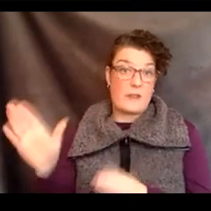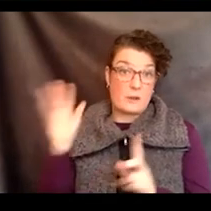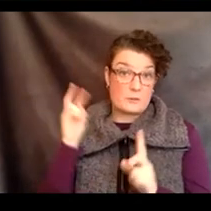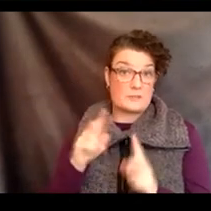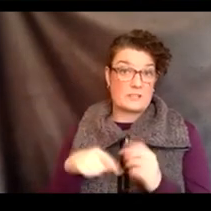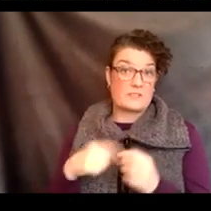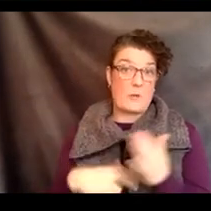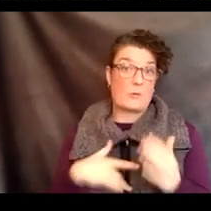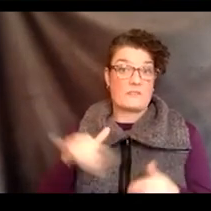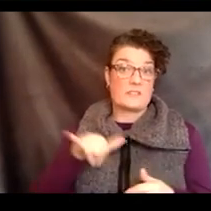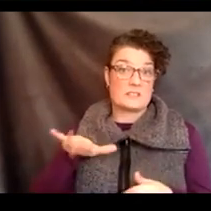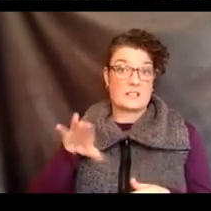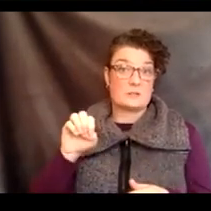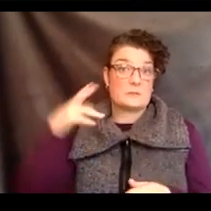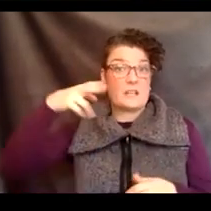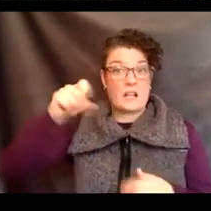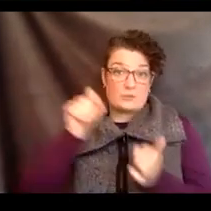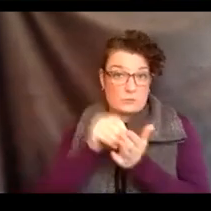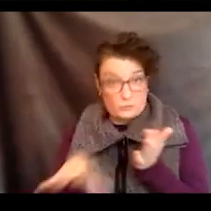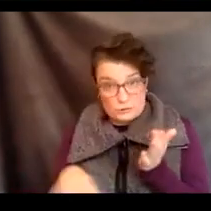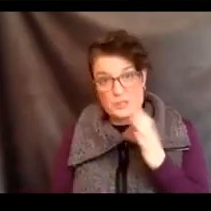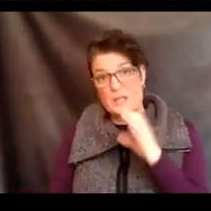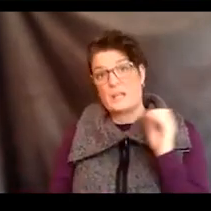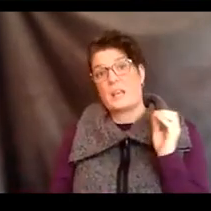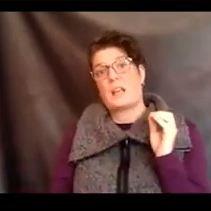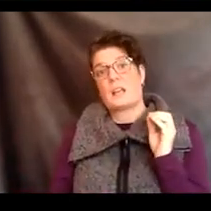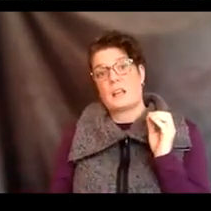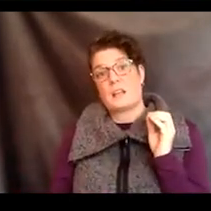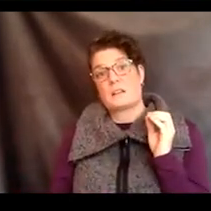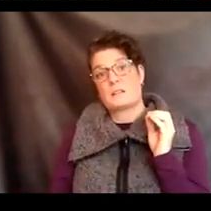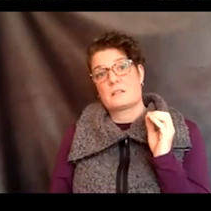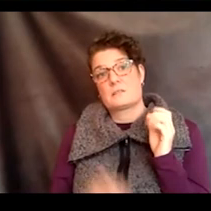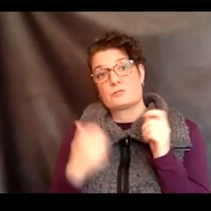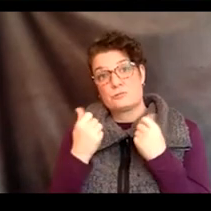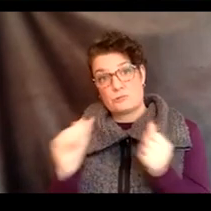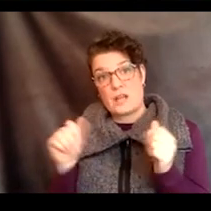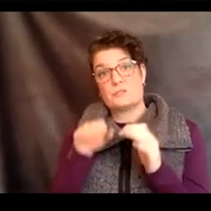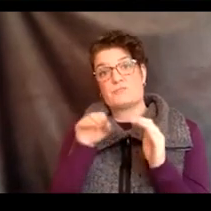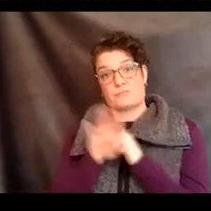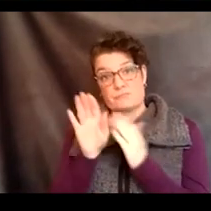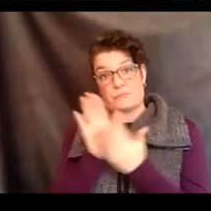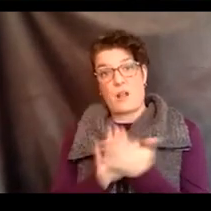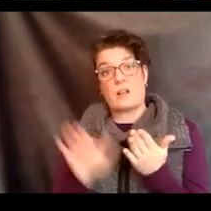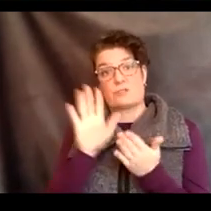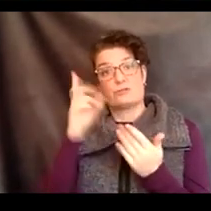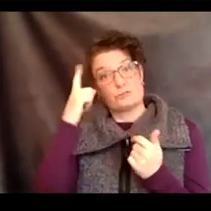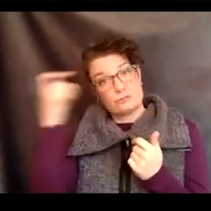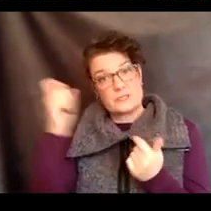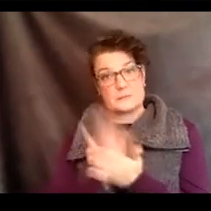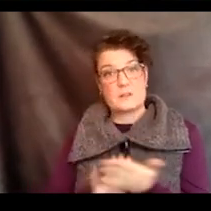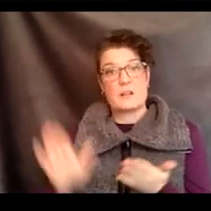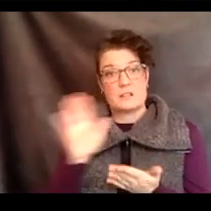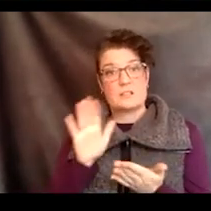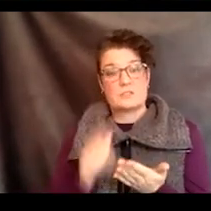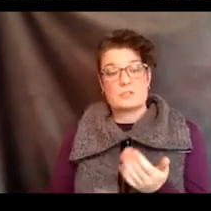feels like to be a high school student and to, you know, try to get into a college, try to get into your dream college. And I